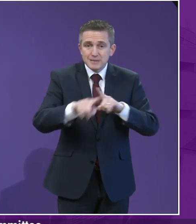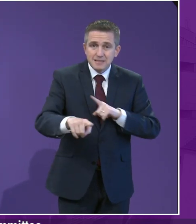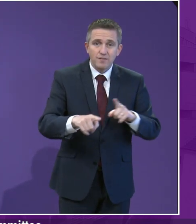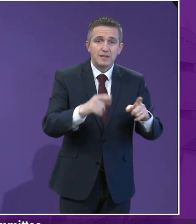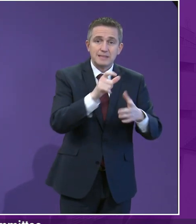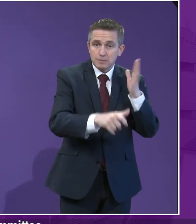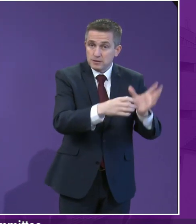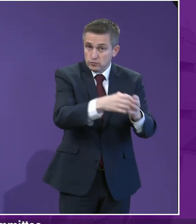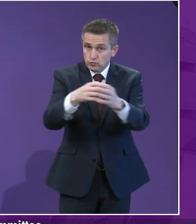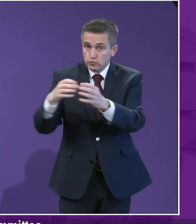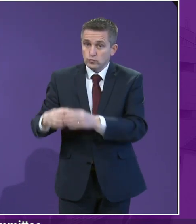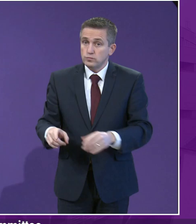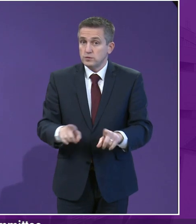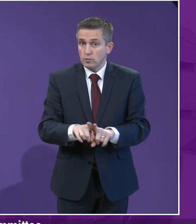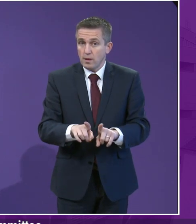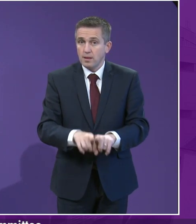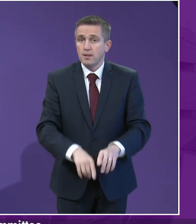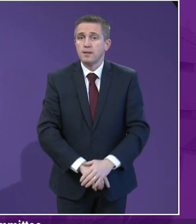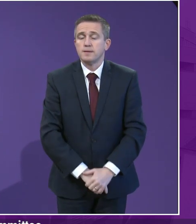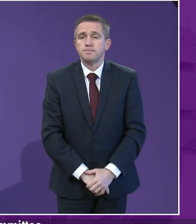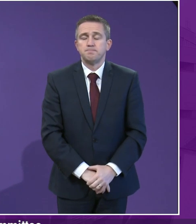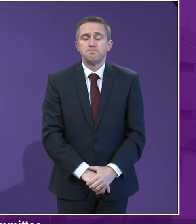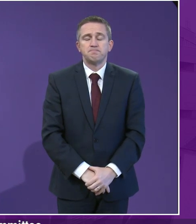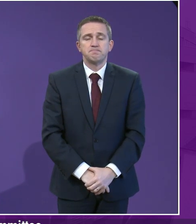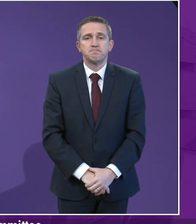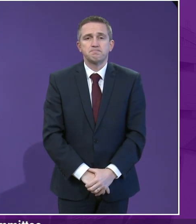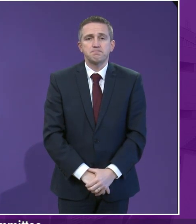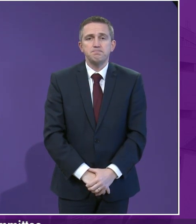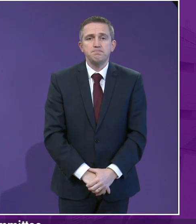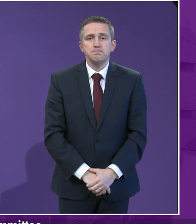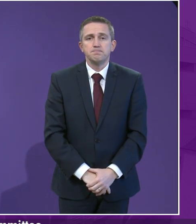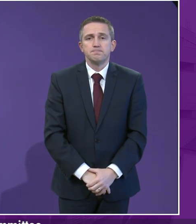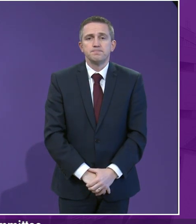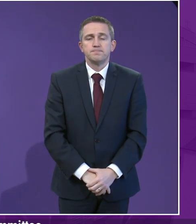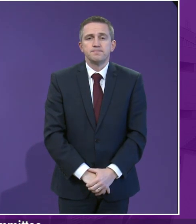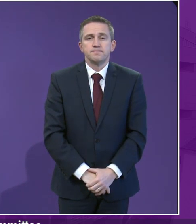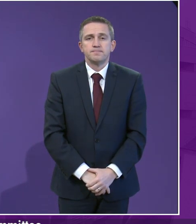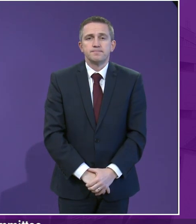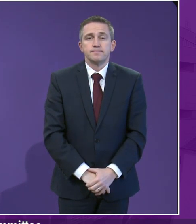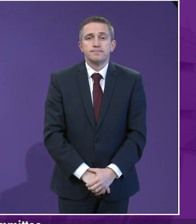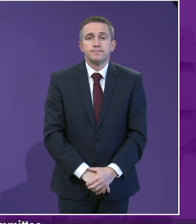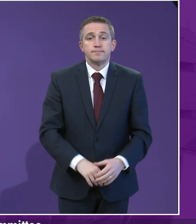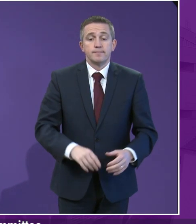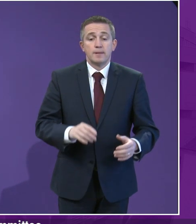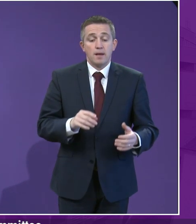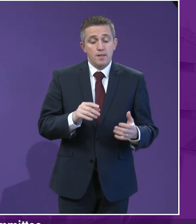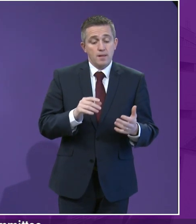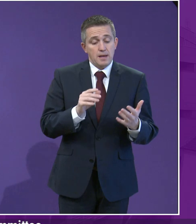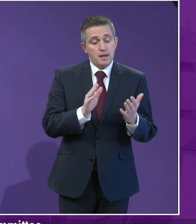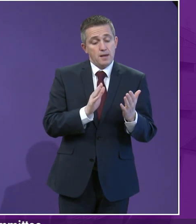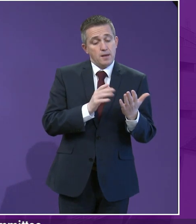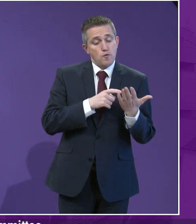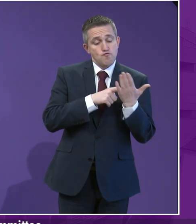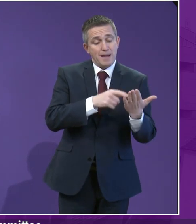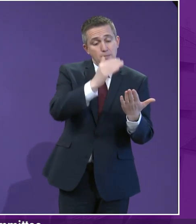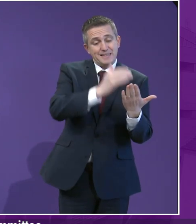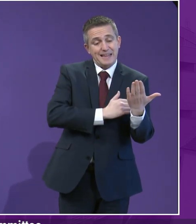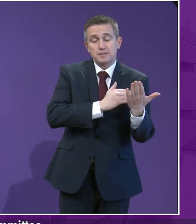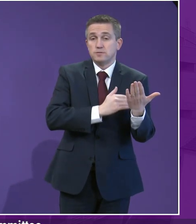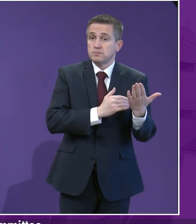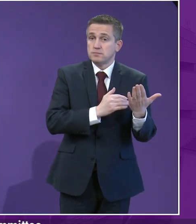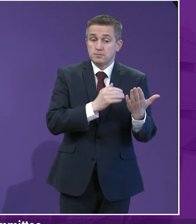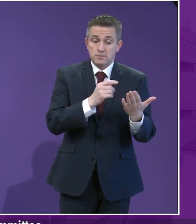to disabled people, because they're going to benefit mutually. Some of them will naturally benefit disabled people as well, but some of them are very specific, you